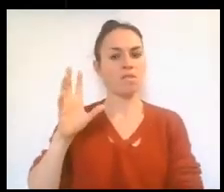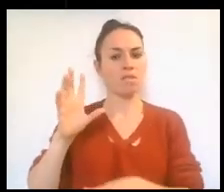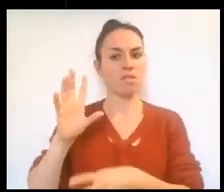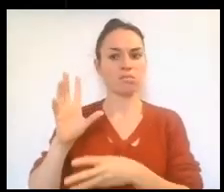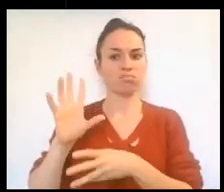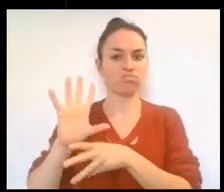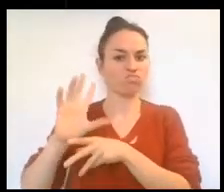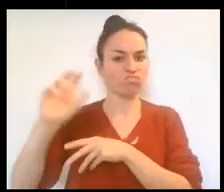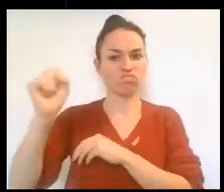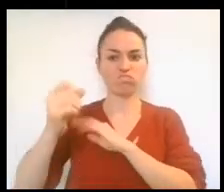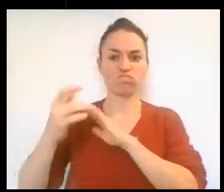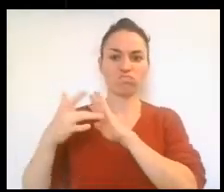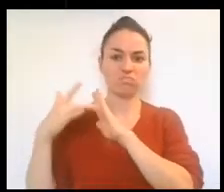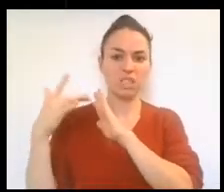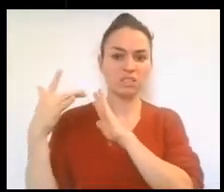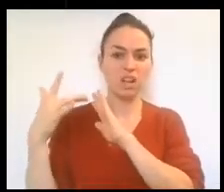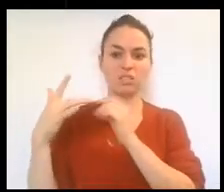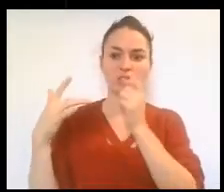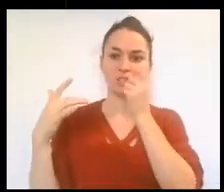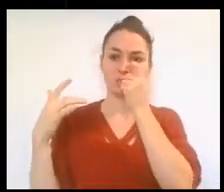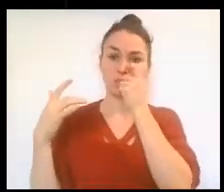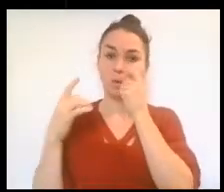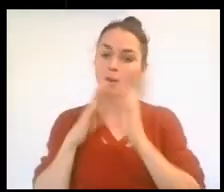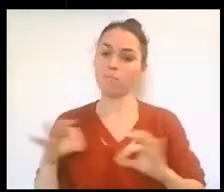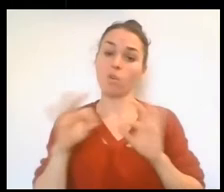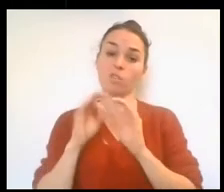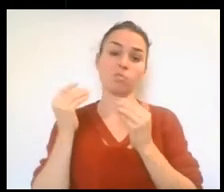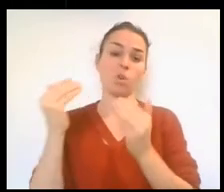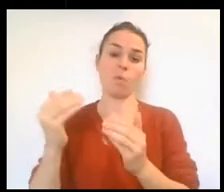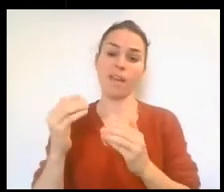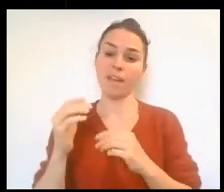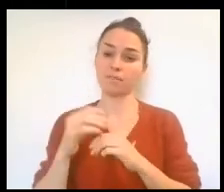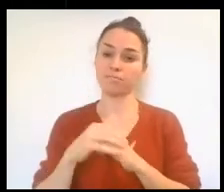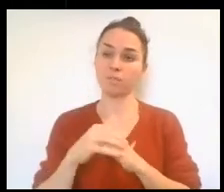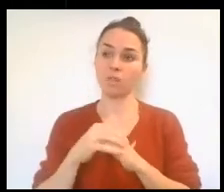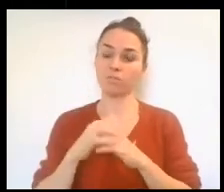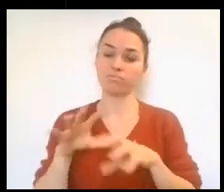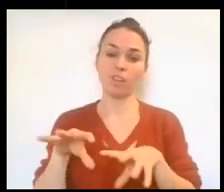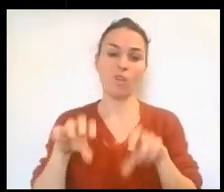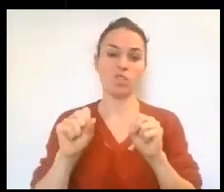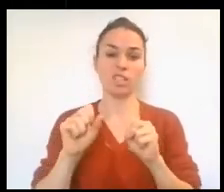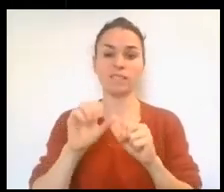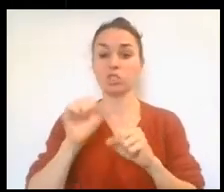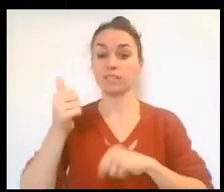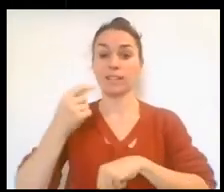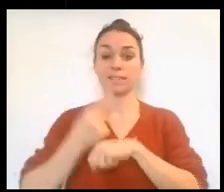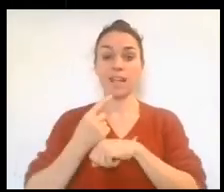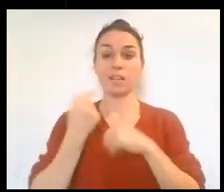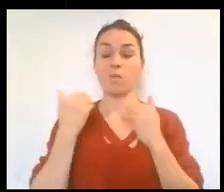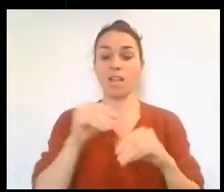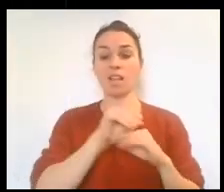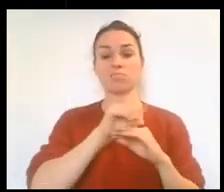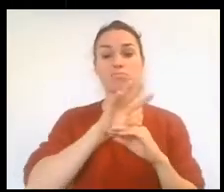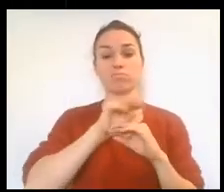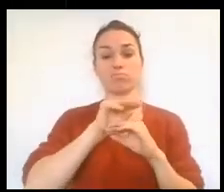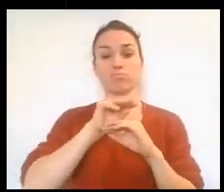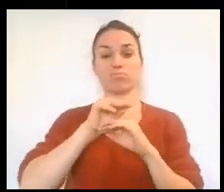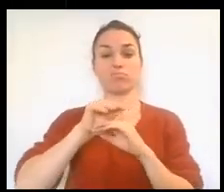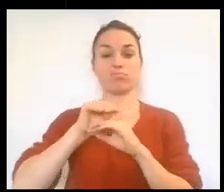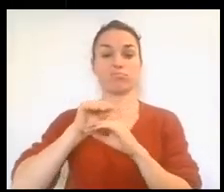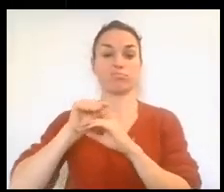did commandeer the telescope for 10 days, taking exposure after exposure,